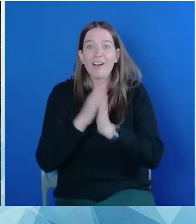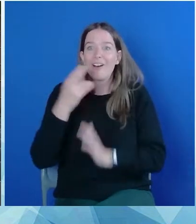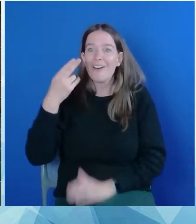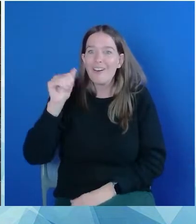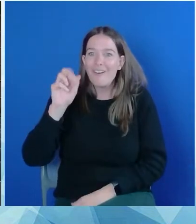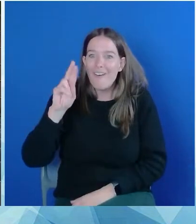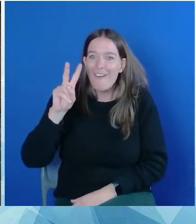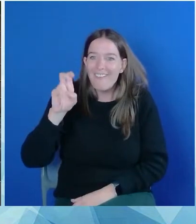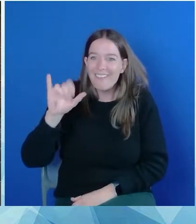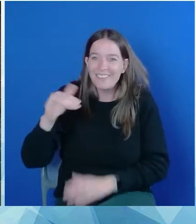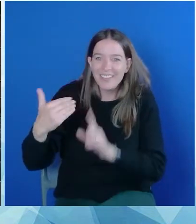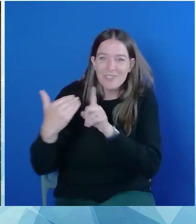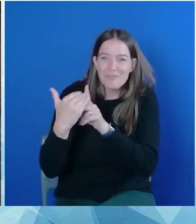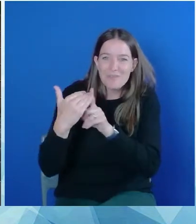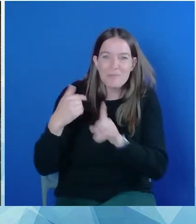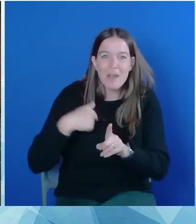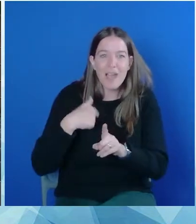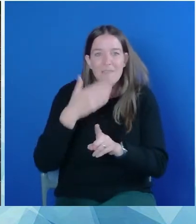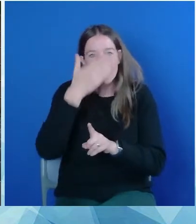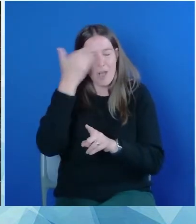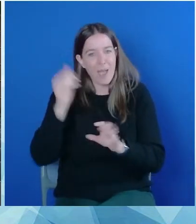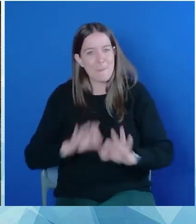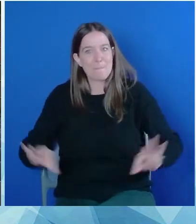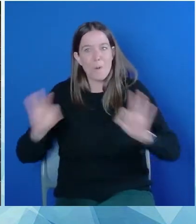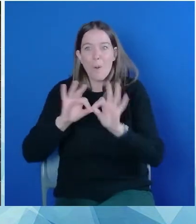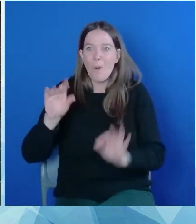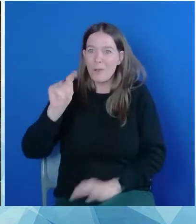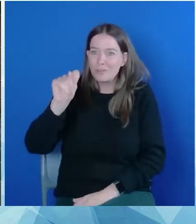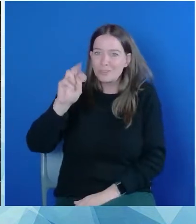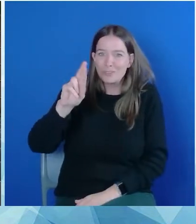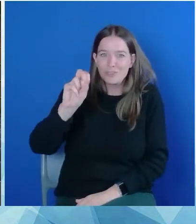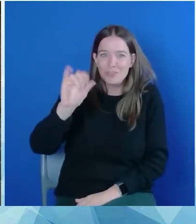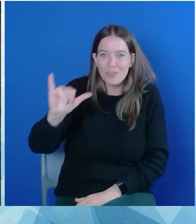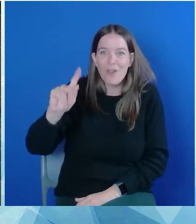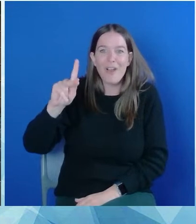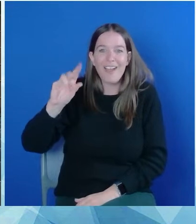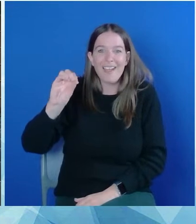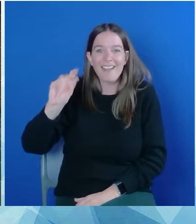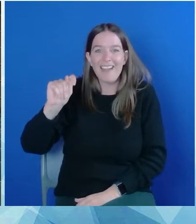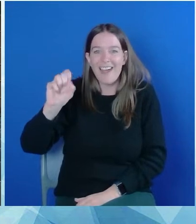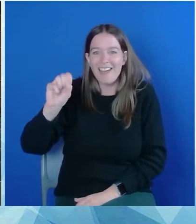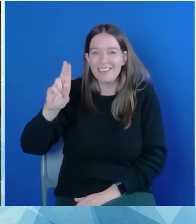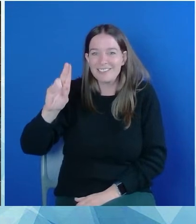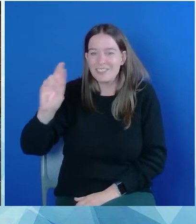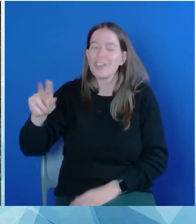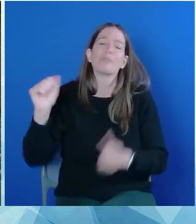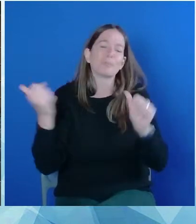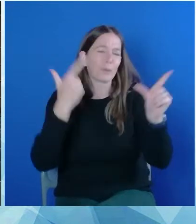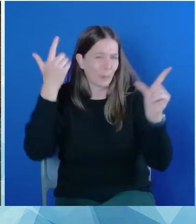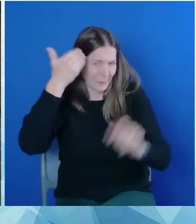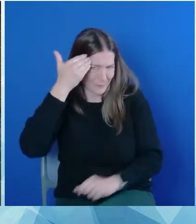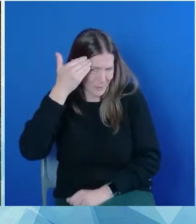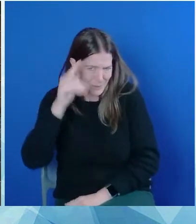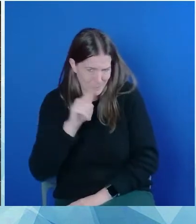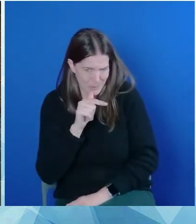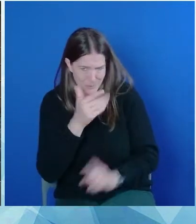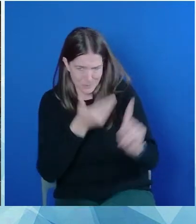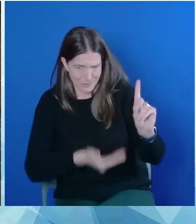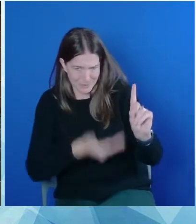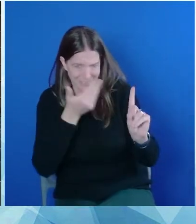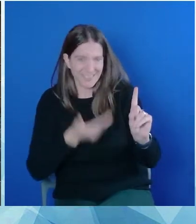reminded me, I forgot one of the most important ones, Troy Kotzer. I'm sure you all know who he